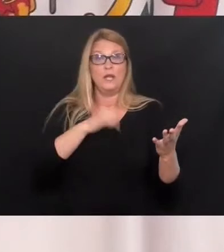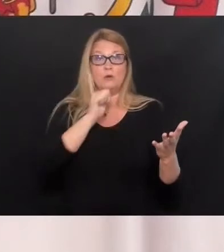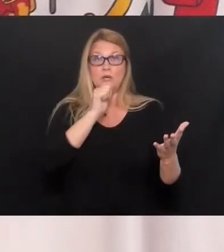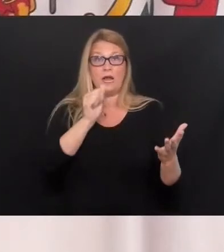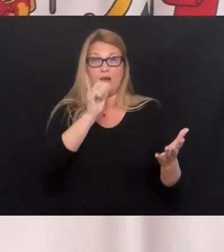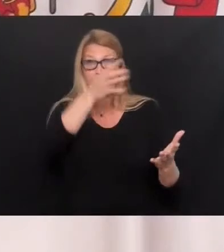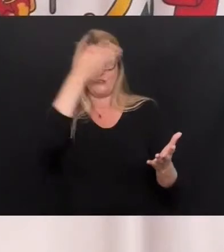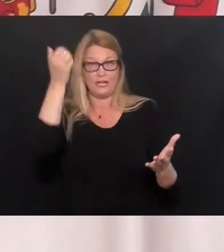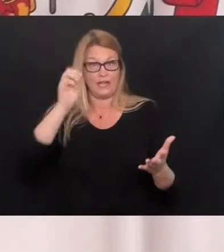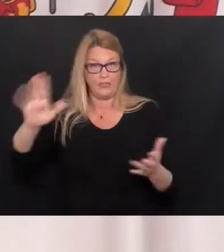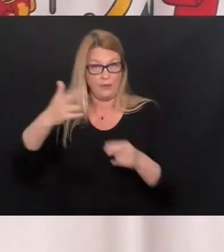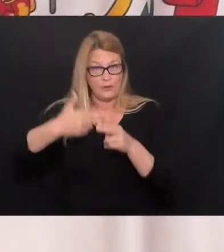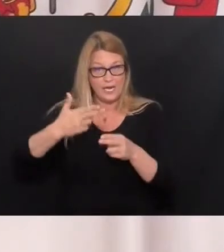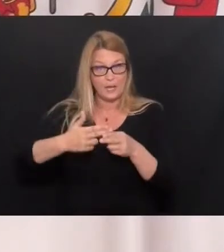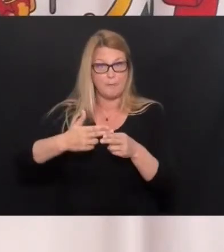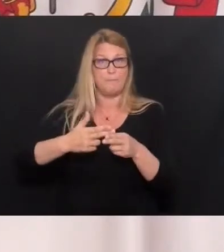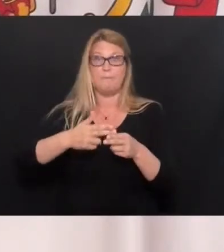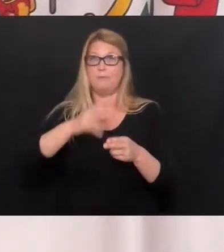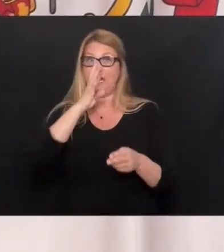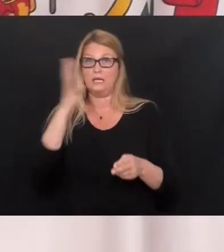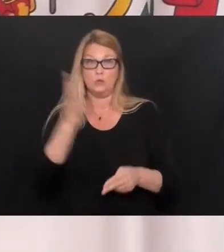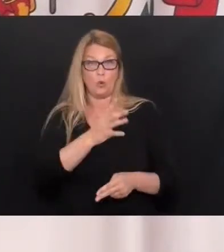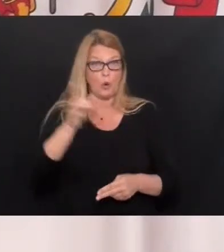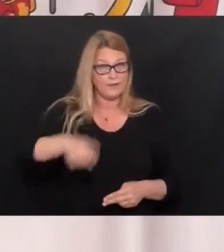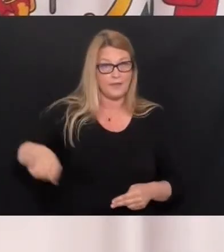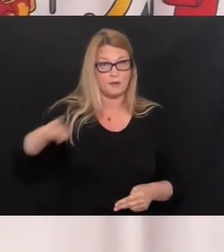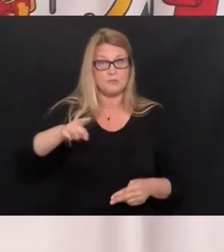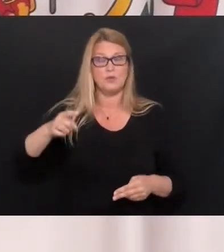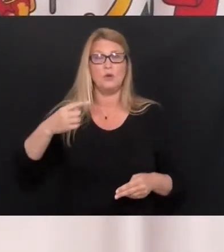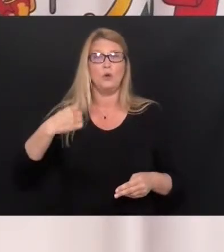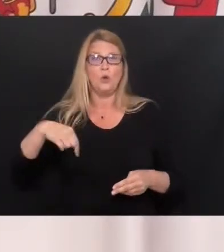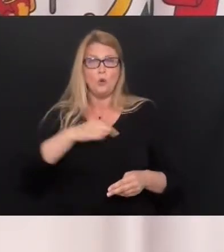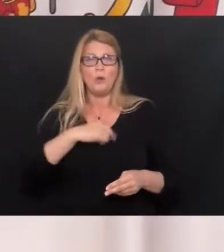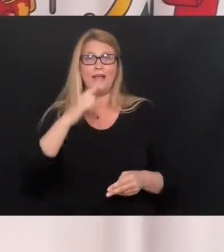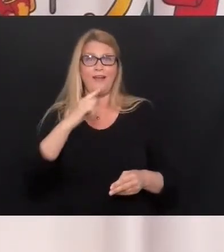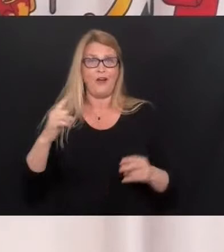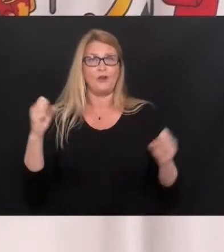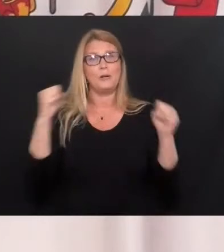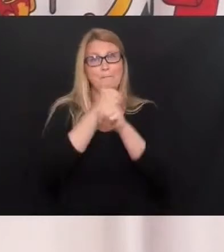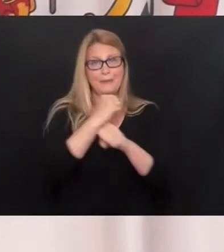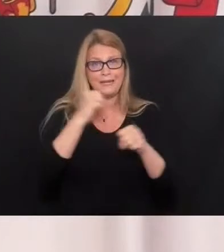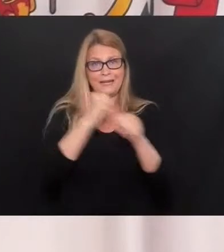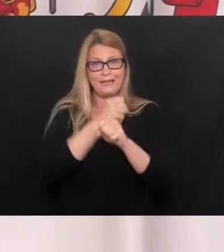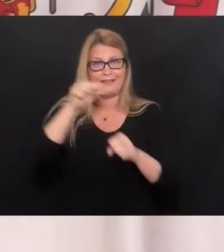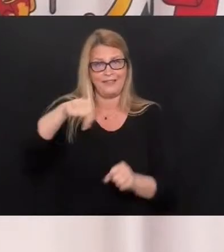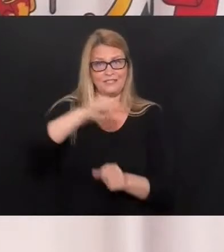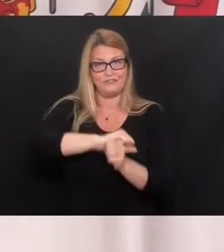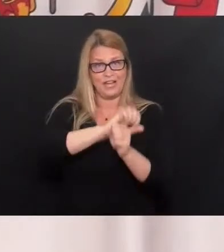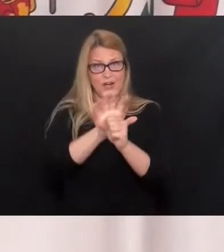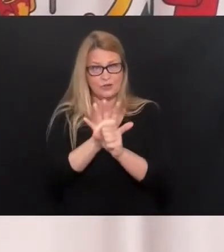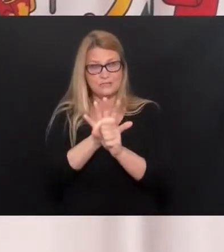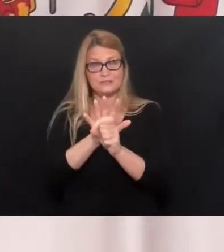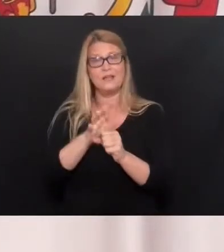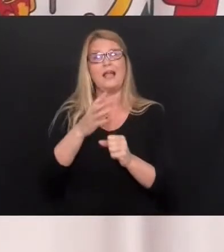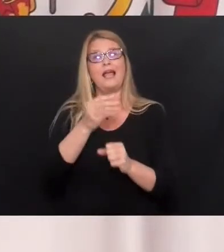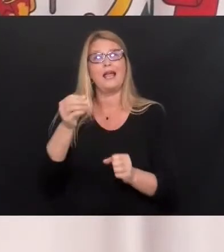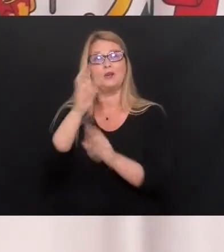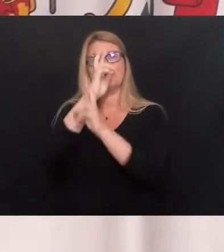vain. We're beating this thing, and we're doing it in absolute respect to all those that we've lost. That's